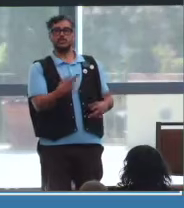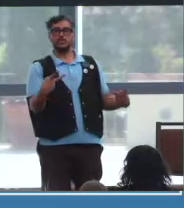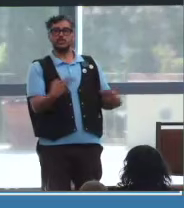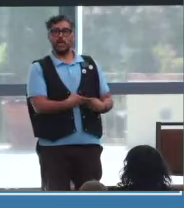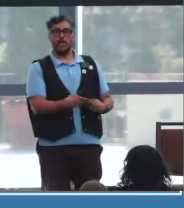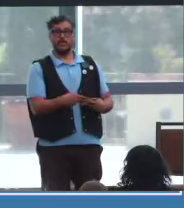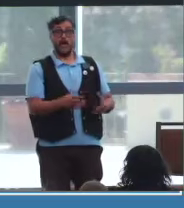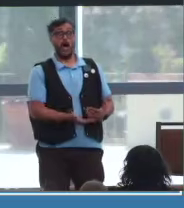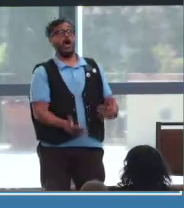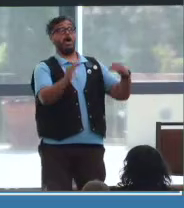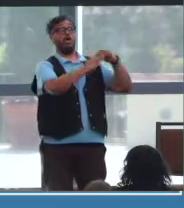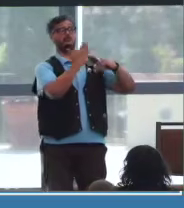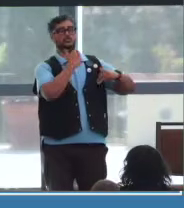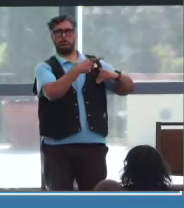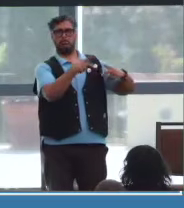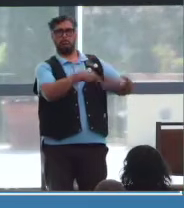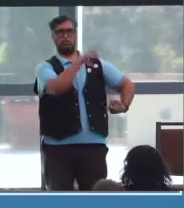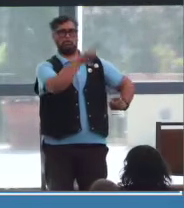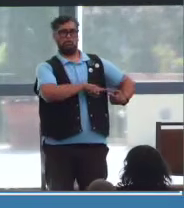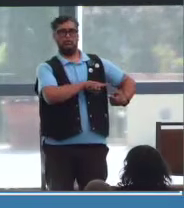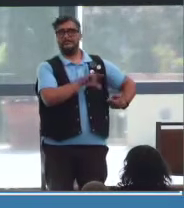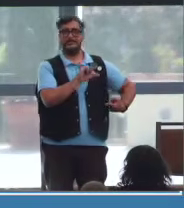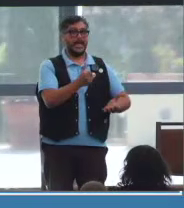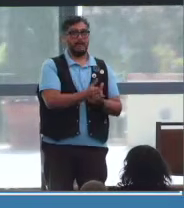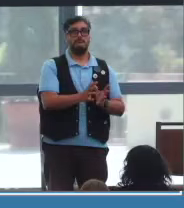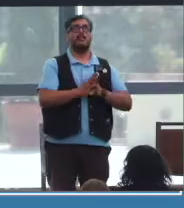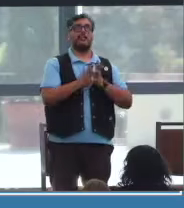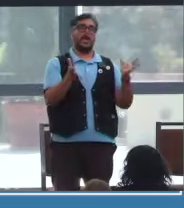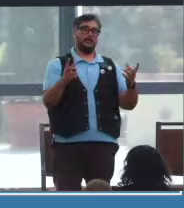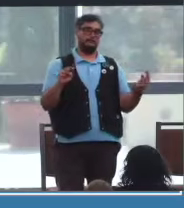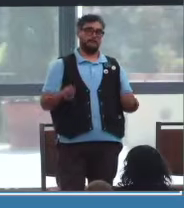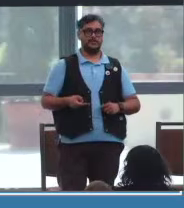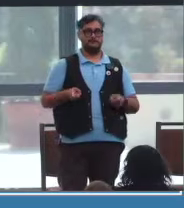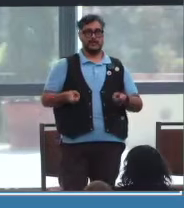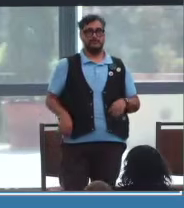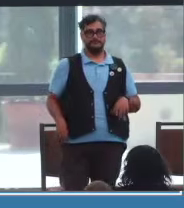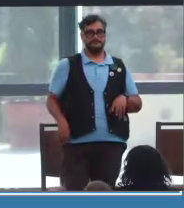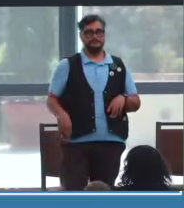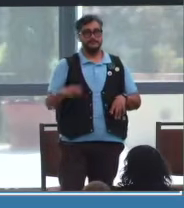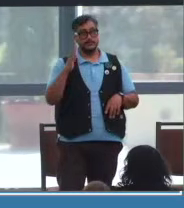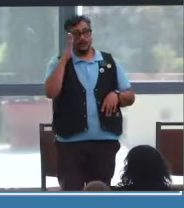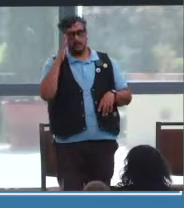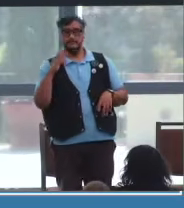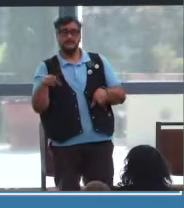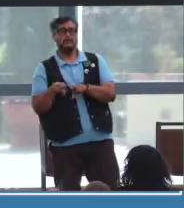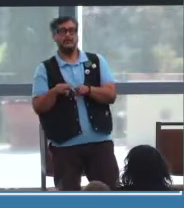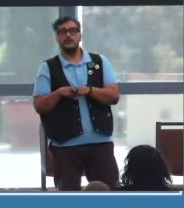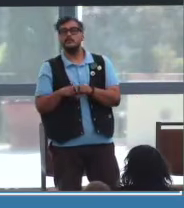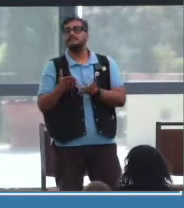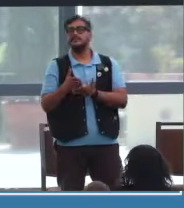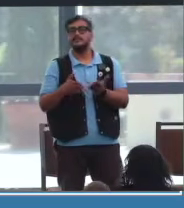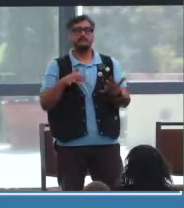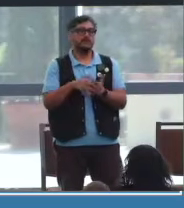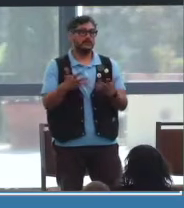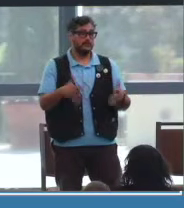extra sugar has helped a lot manage their joint symptoms. And then, of course, there have been some studies